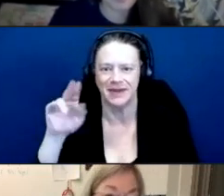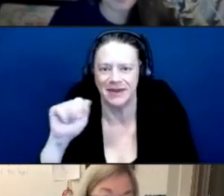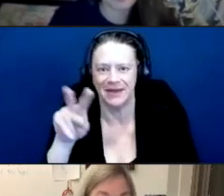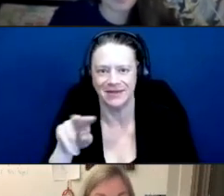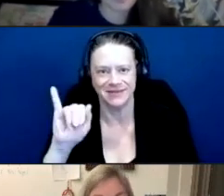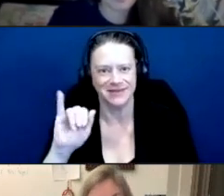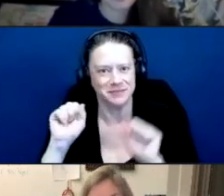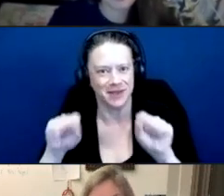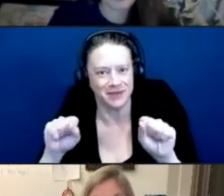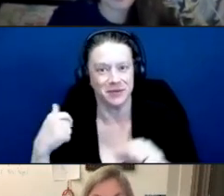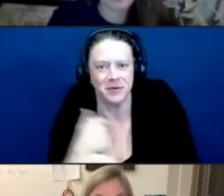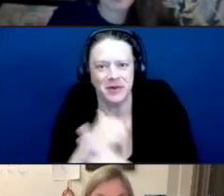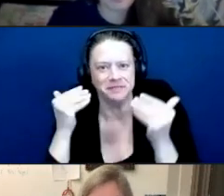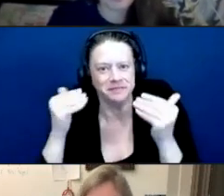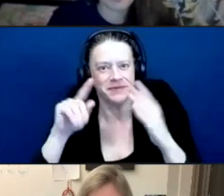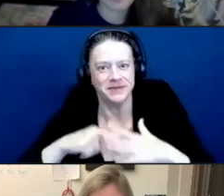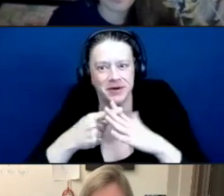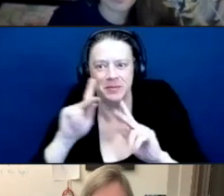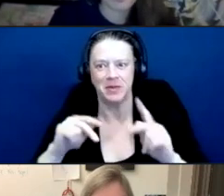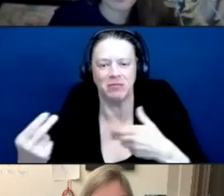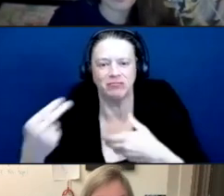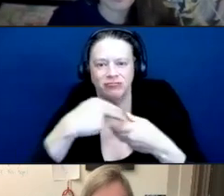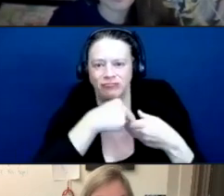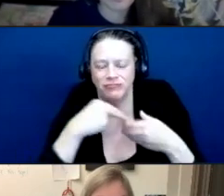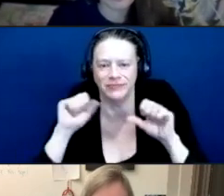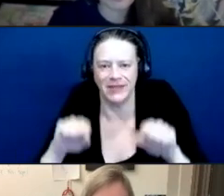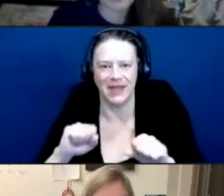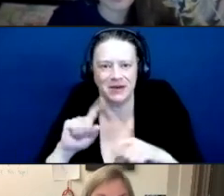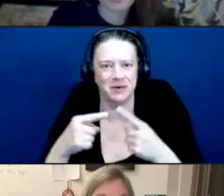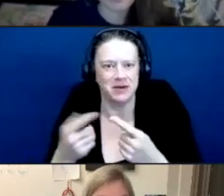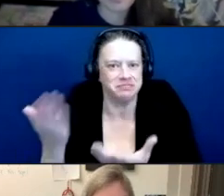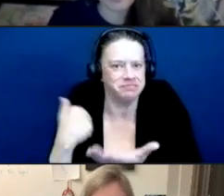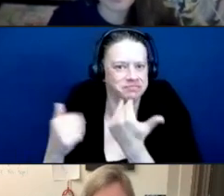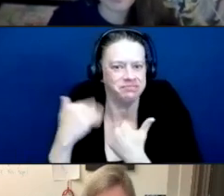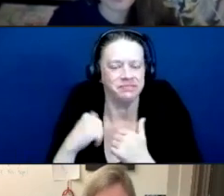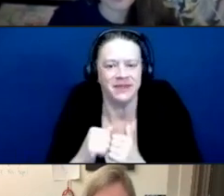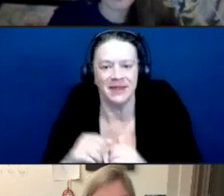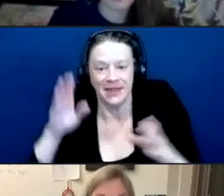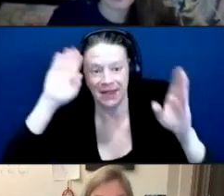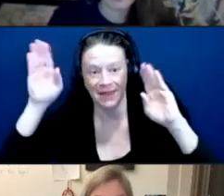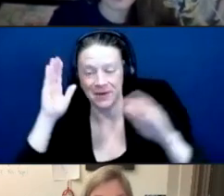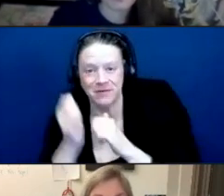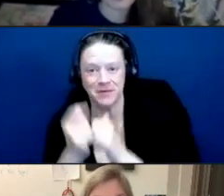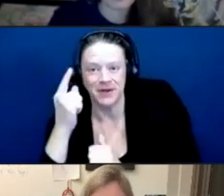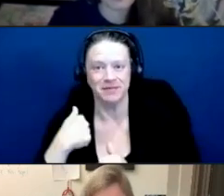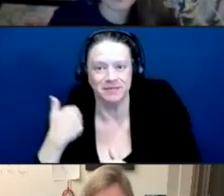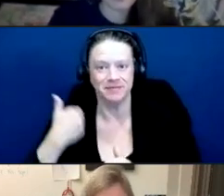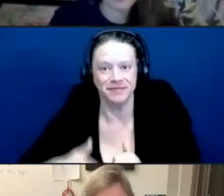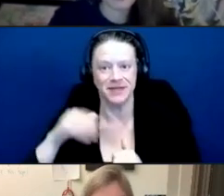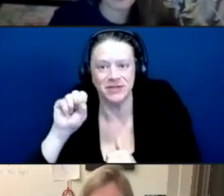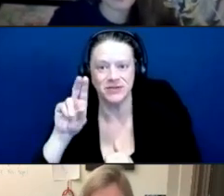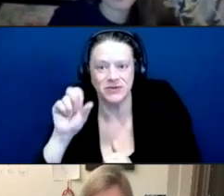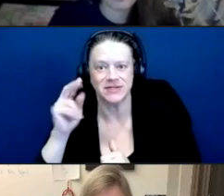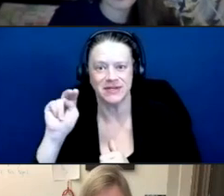can join us as we go along. So hello, everybody. This is Susan Henderson from Disability Rights, Education and Defense